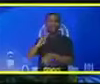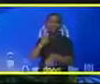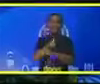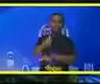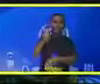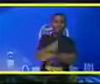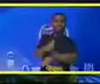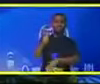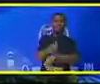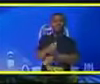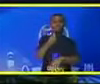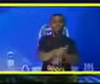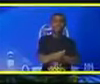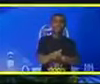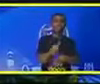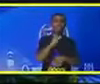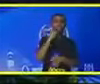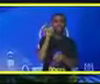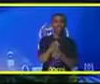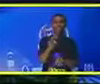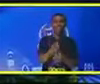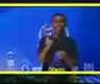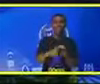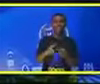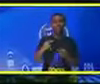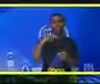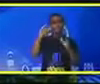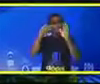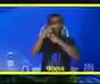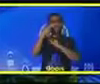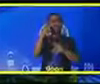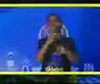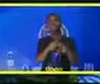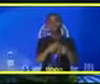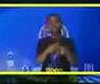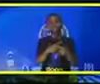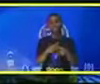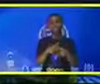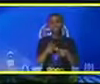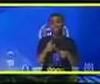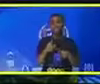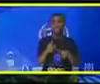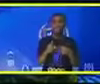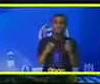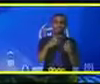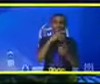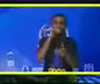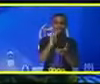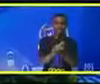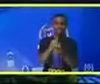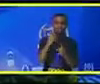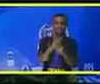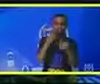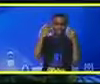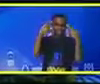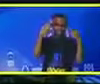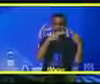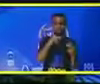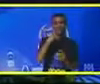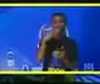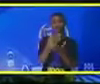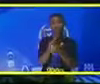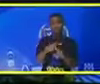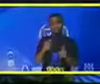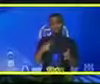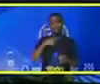disdain, not just to the prophetic practice. It is unfortunate, but I have to admit that some of the practices that have happened